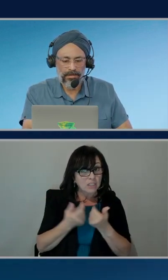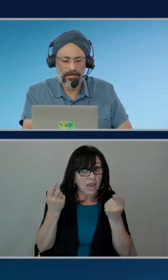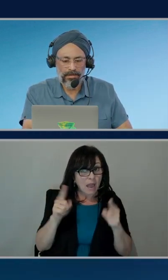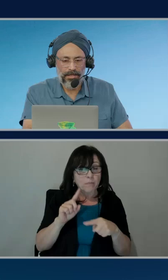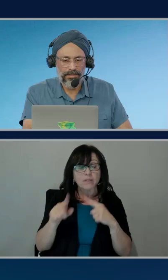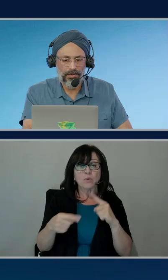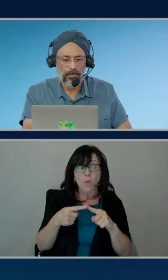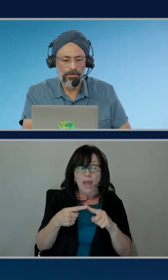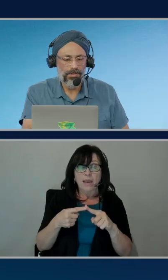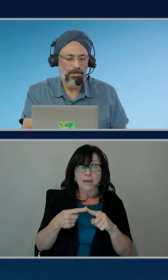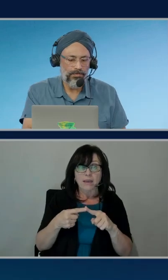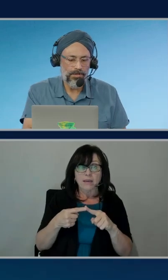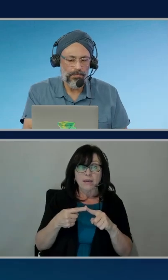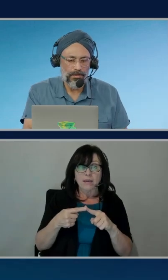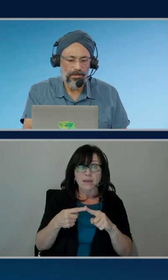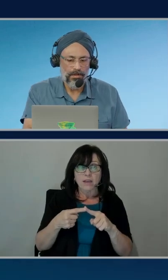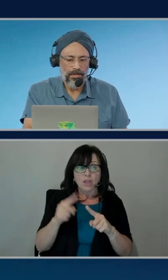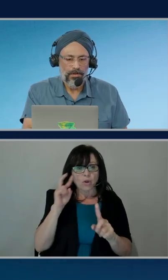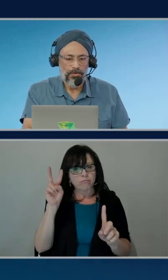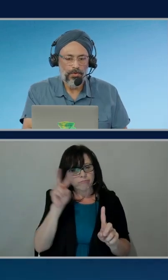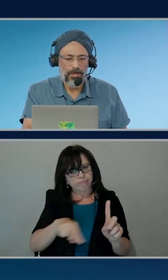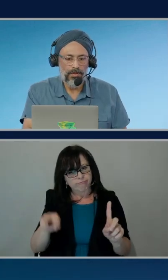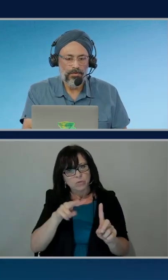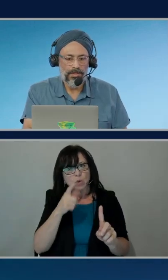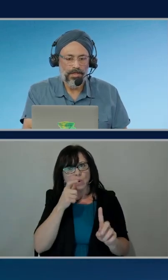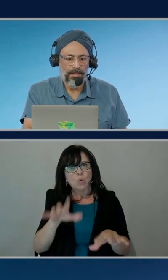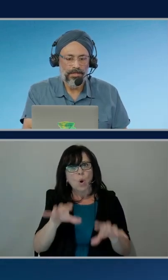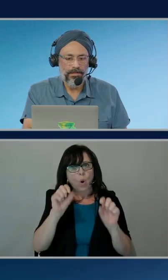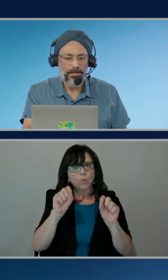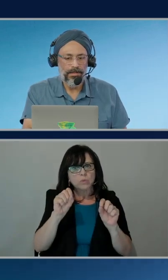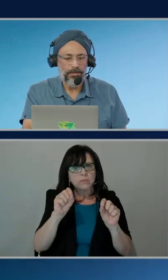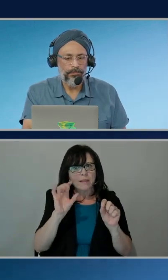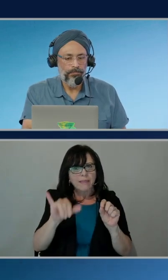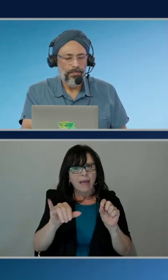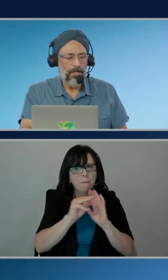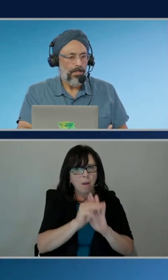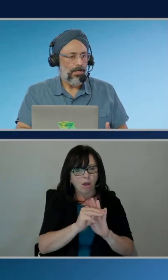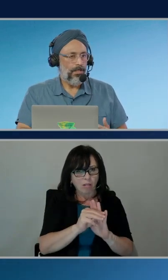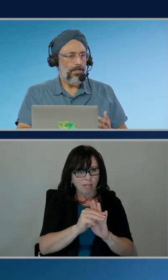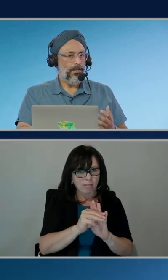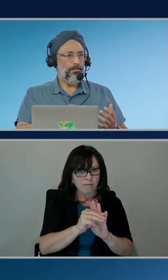at the hosting of this model, you are looking at